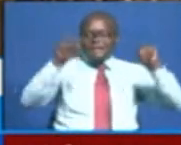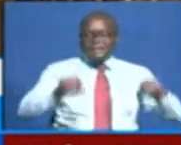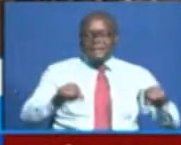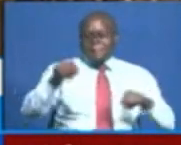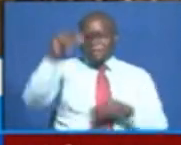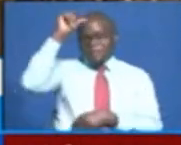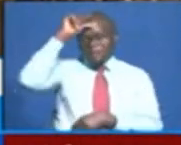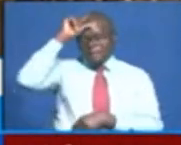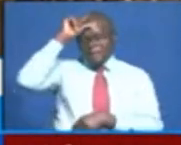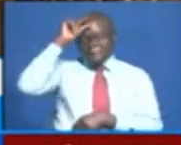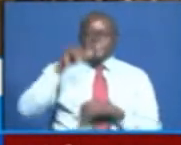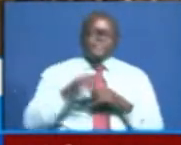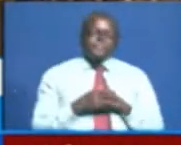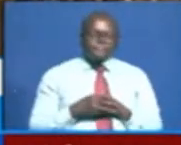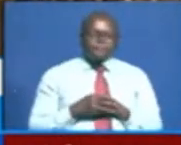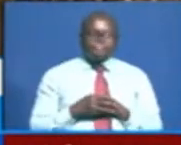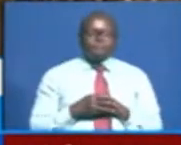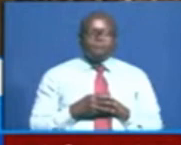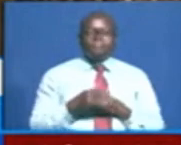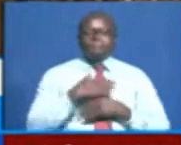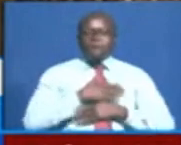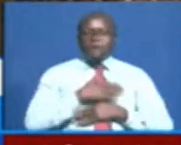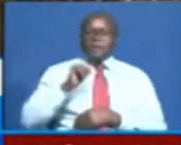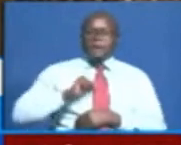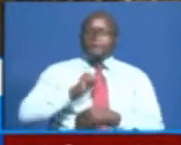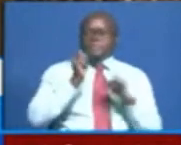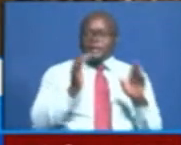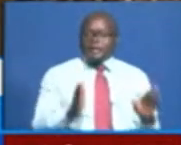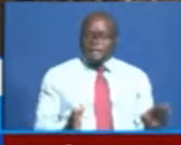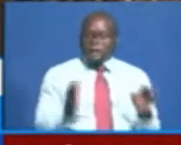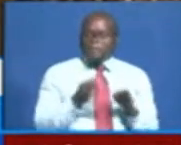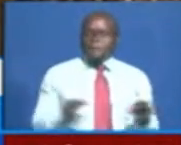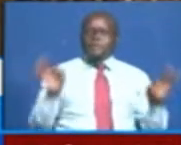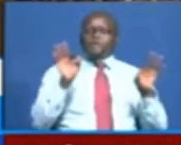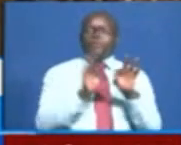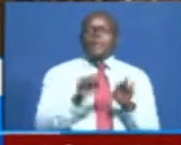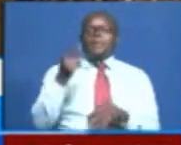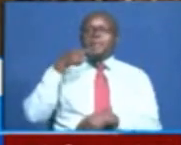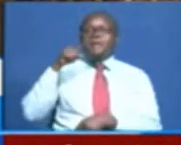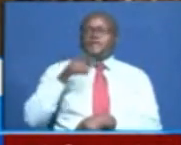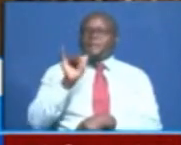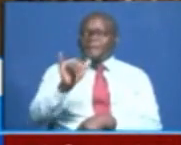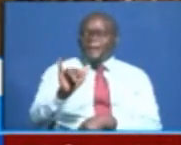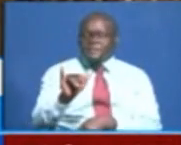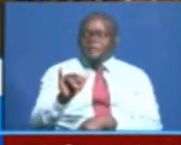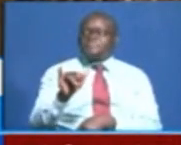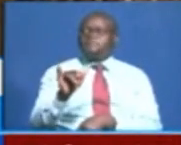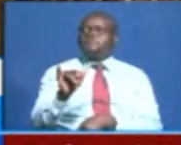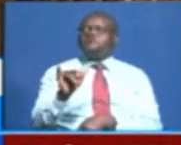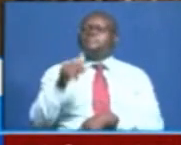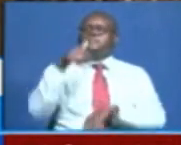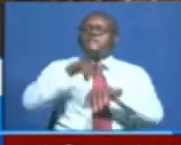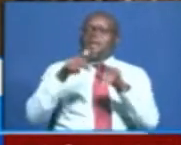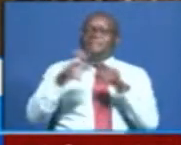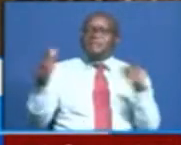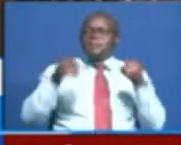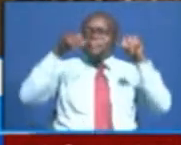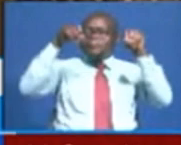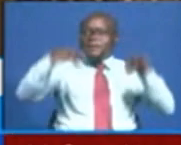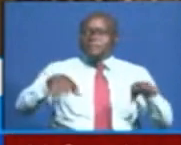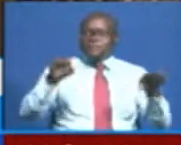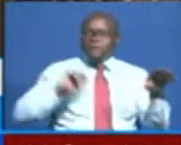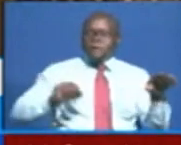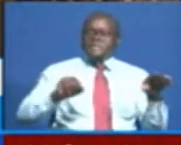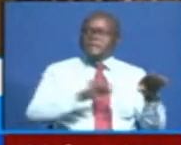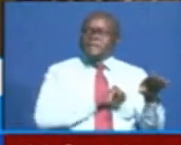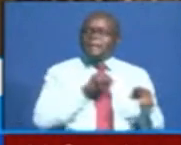governance. Honourable Senators, it is worth mentioning that at the onset of devolution, Senate was